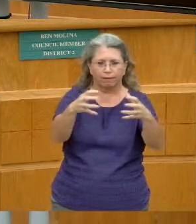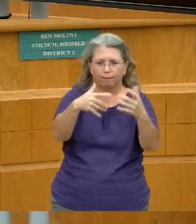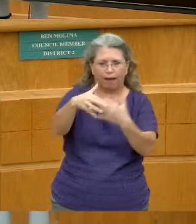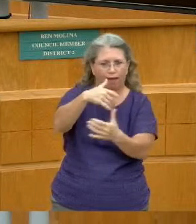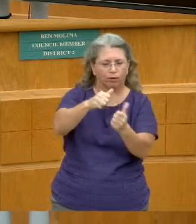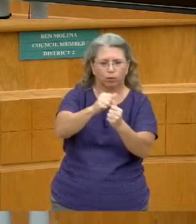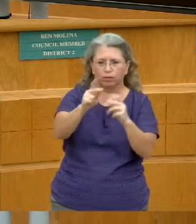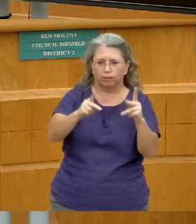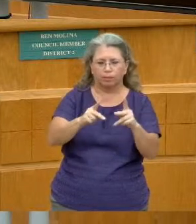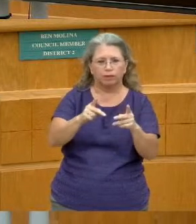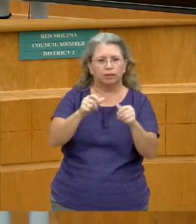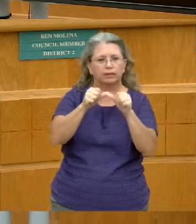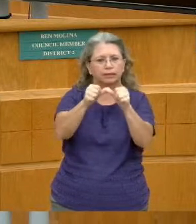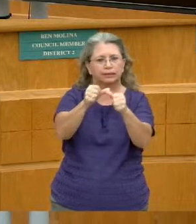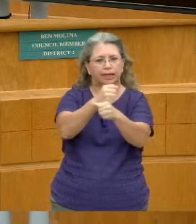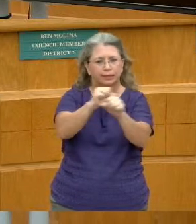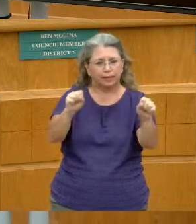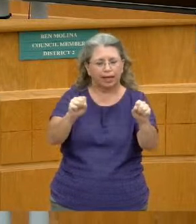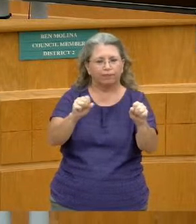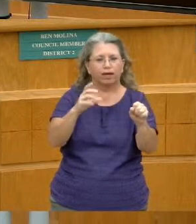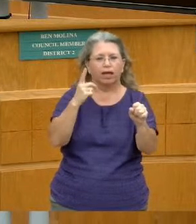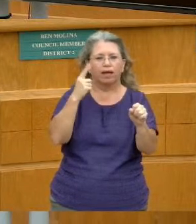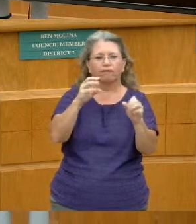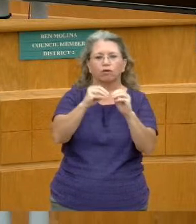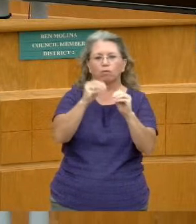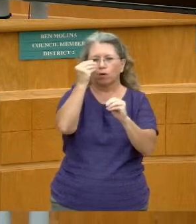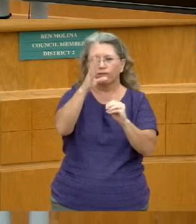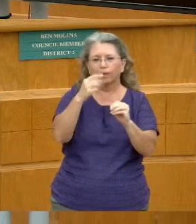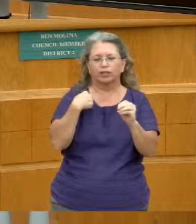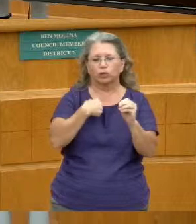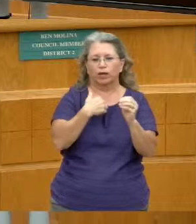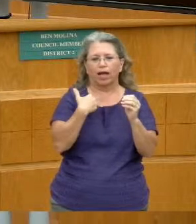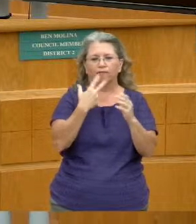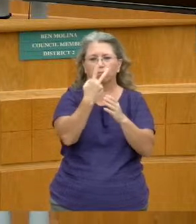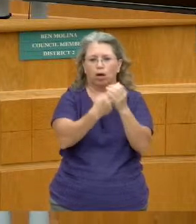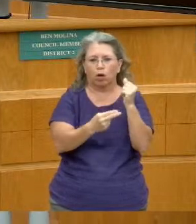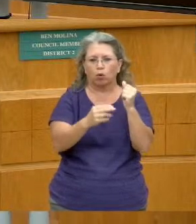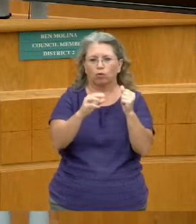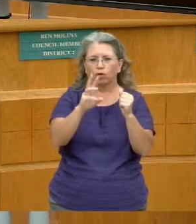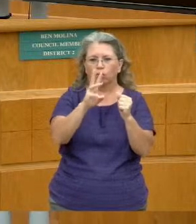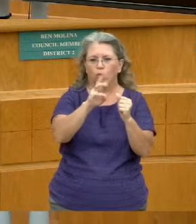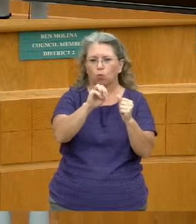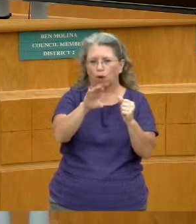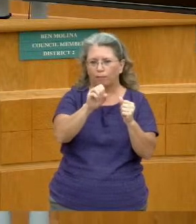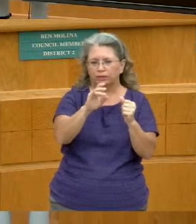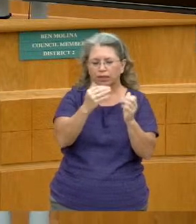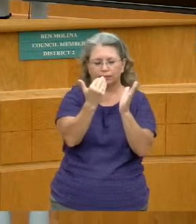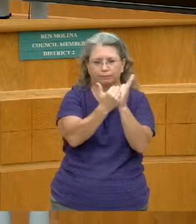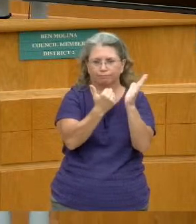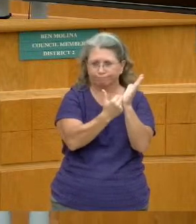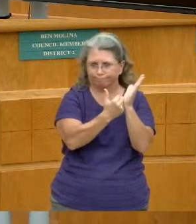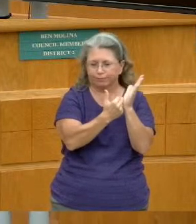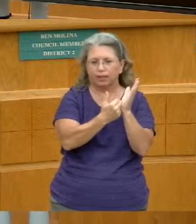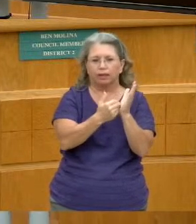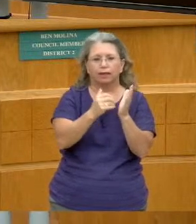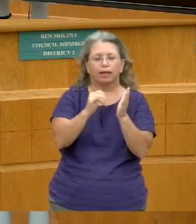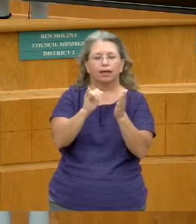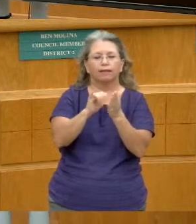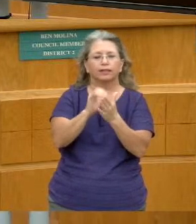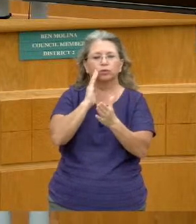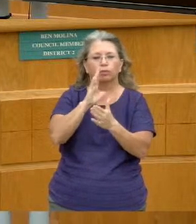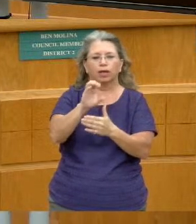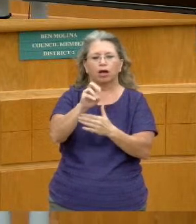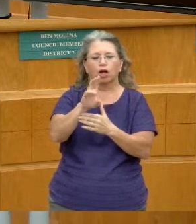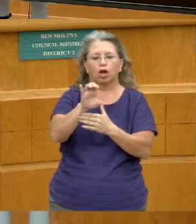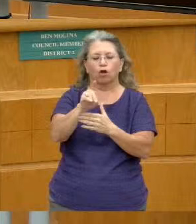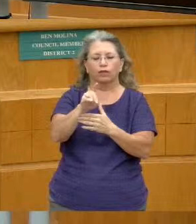for more information, and we list both of our city and county websites. Again, this is a COVID advisory, and I think